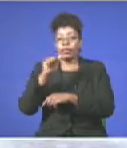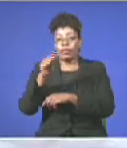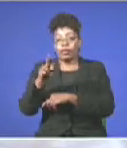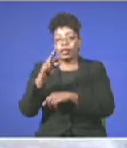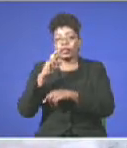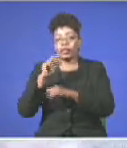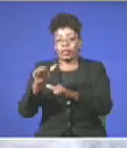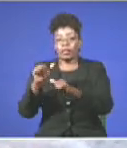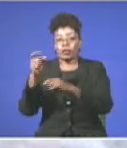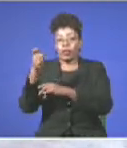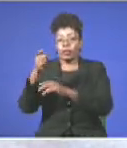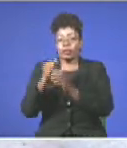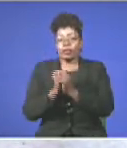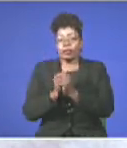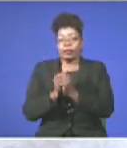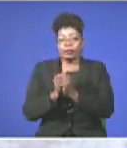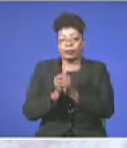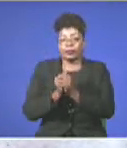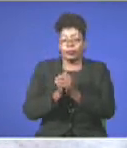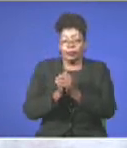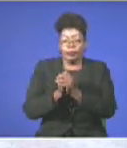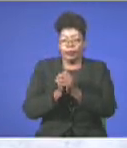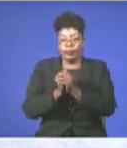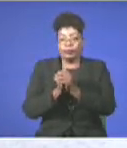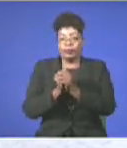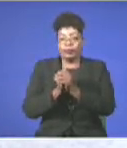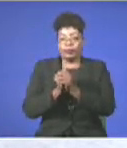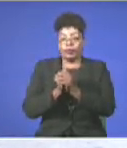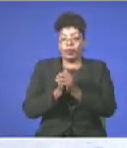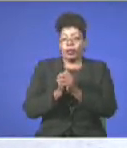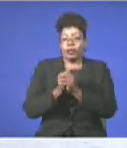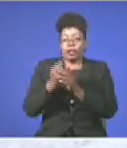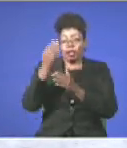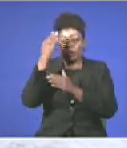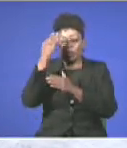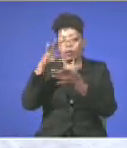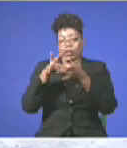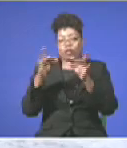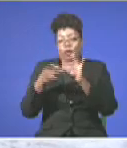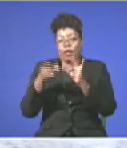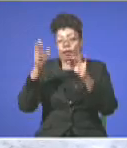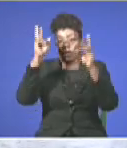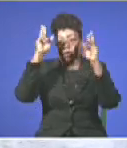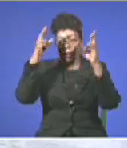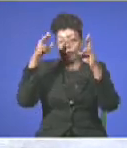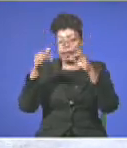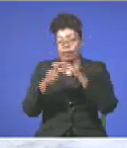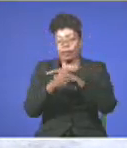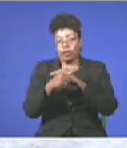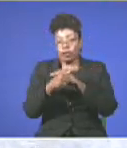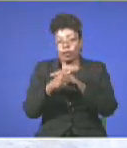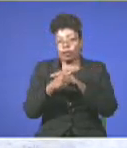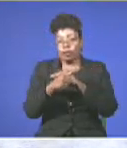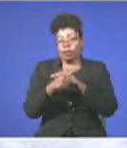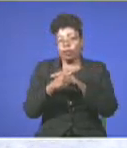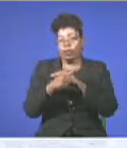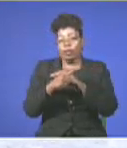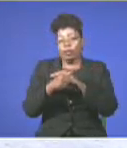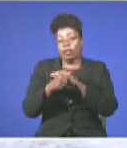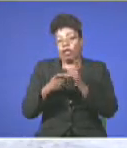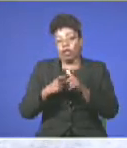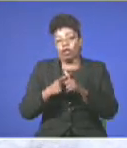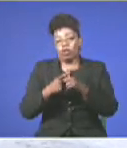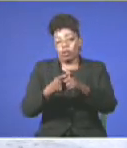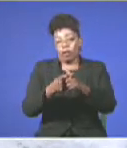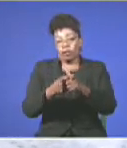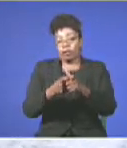know the story of the rabbit and the turtle, eh? You know, the rabbit jumped out, but at the end of the day, the turtle caught up and won